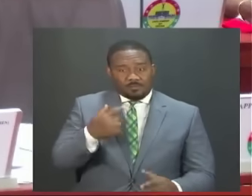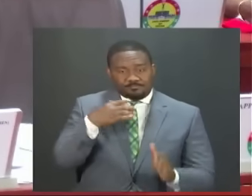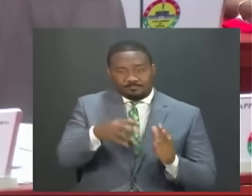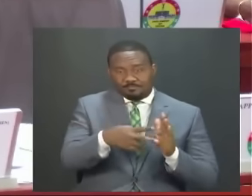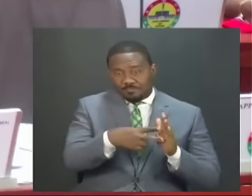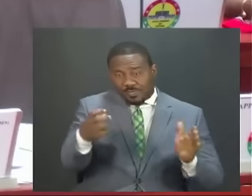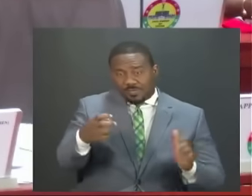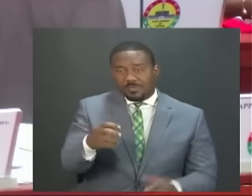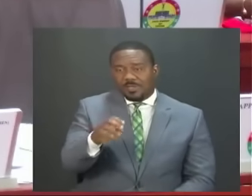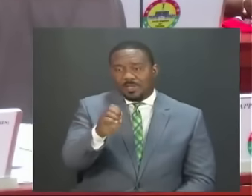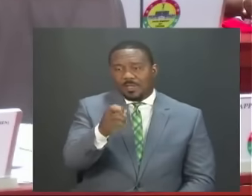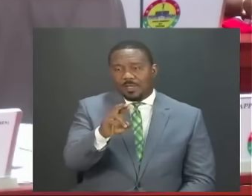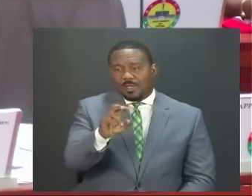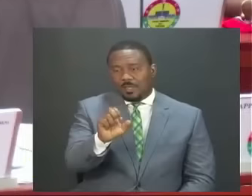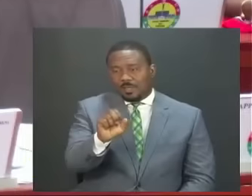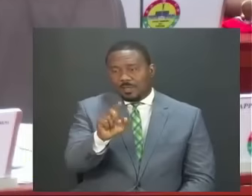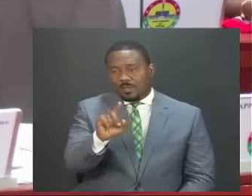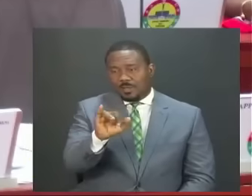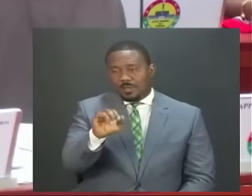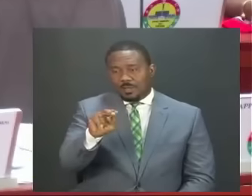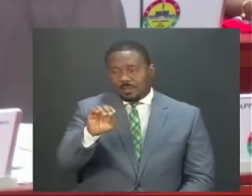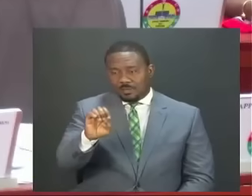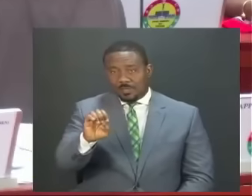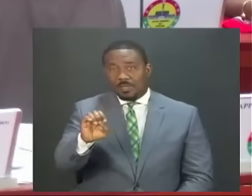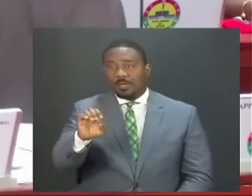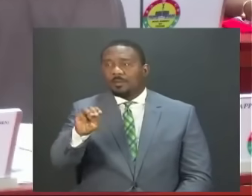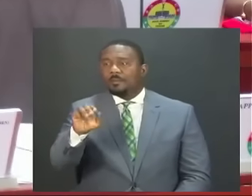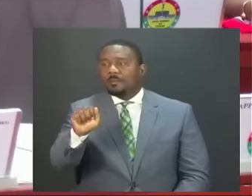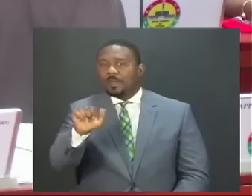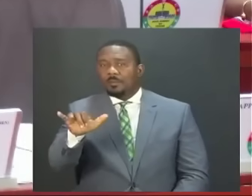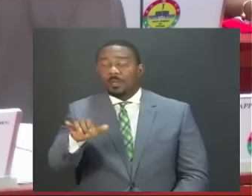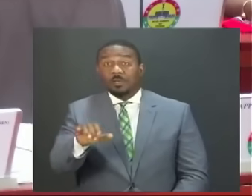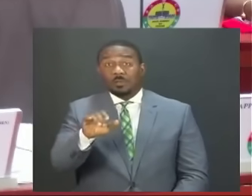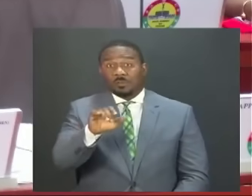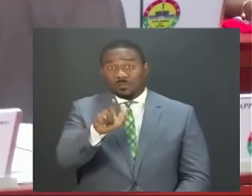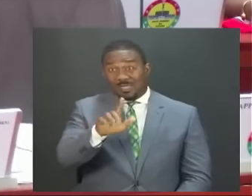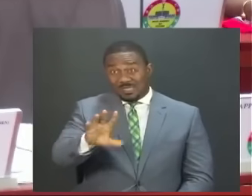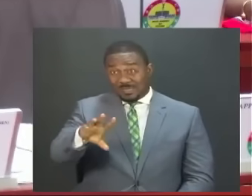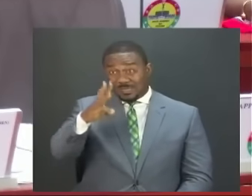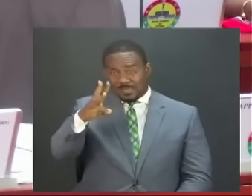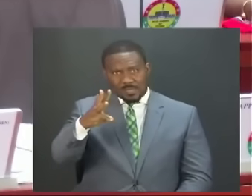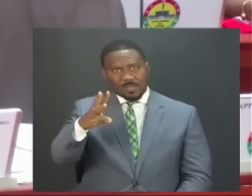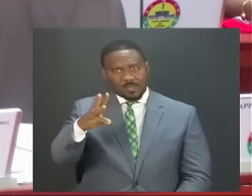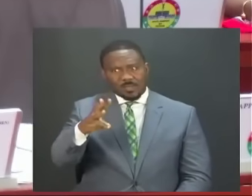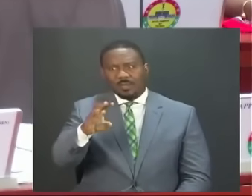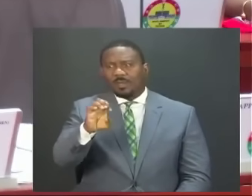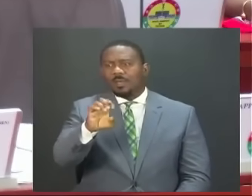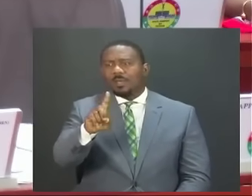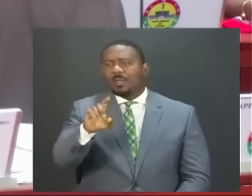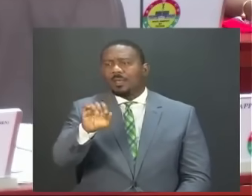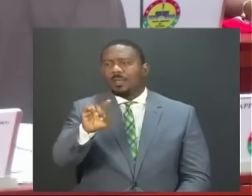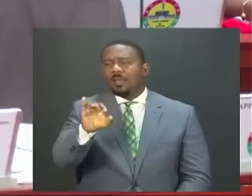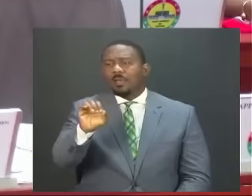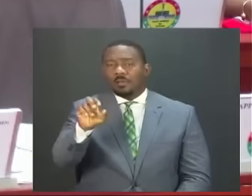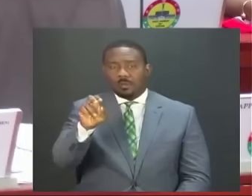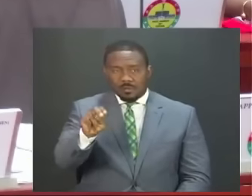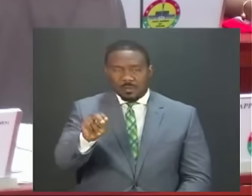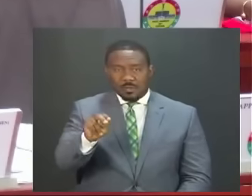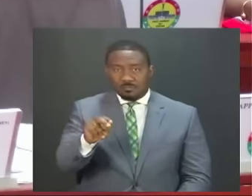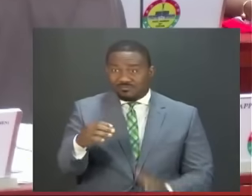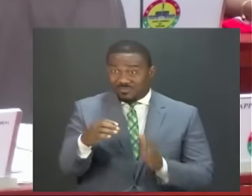edition, Eskime, the 26th edition, Eskime, paragraph 2011, I